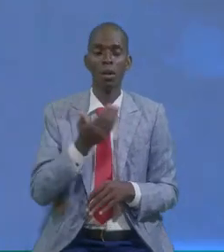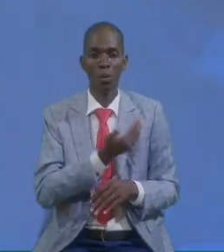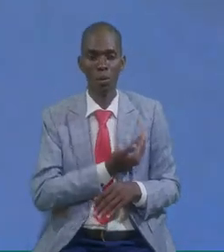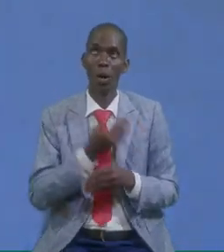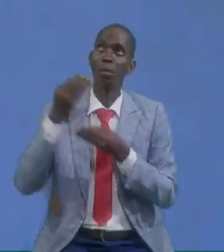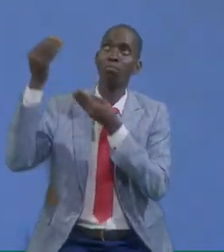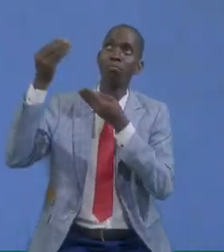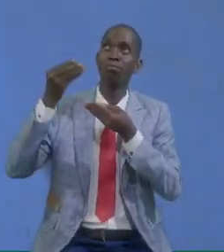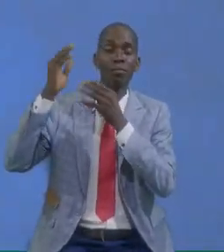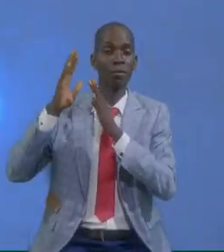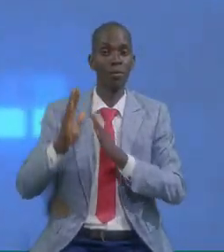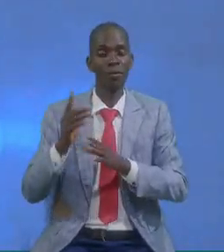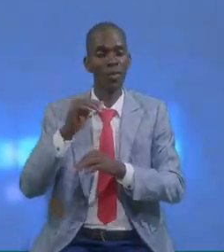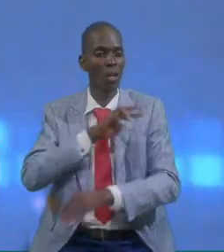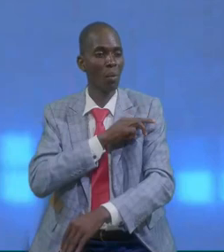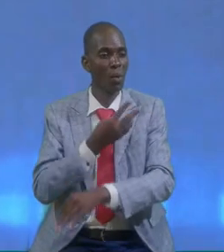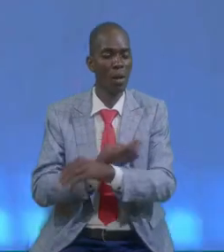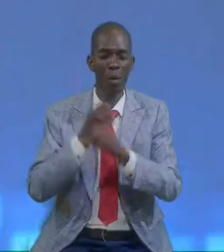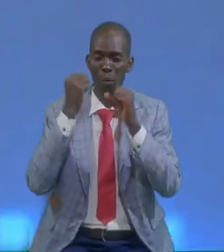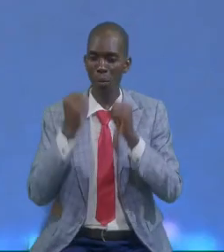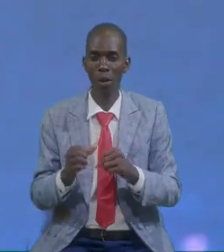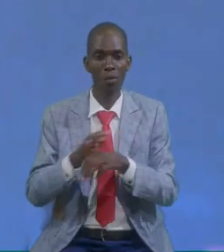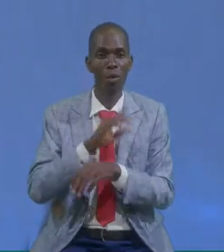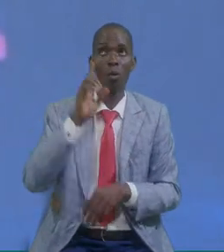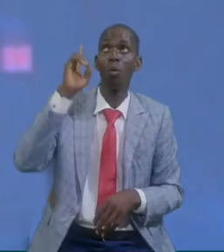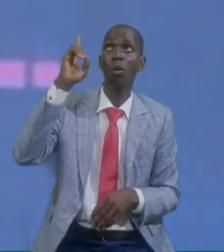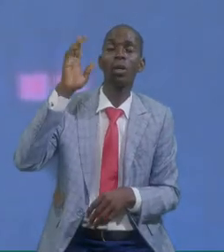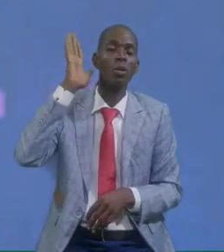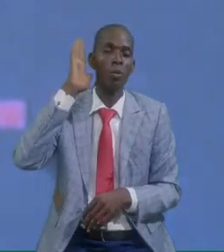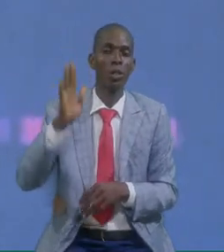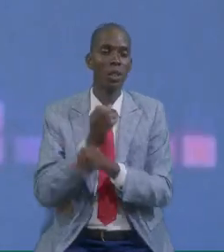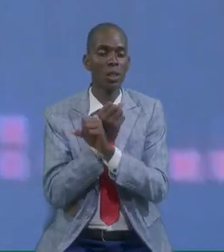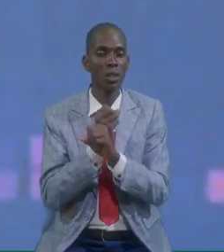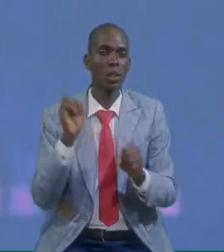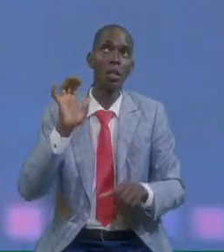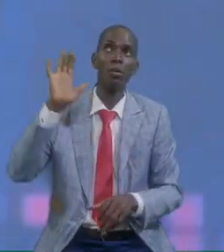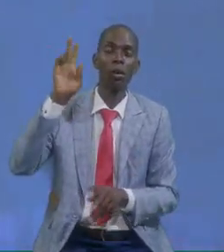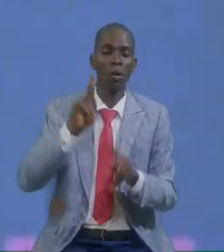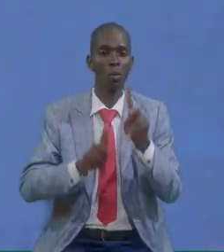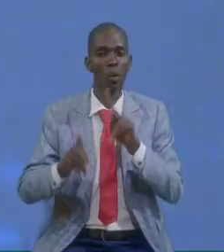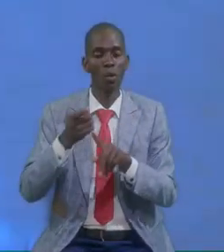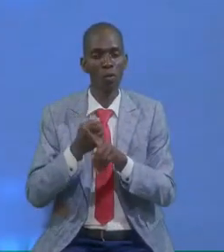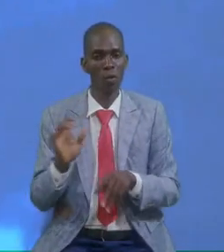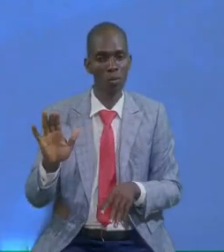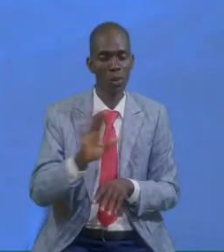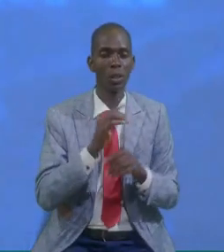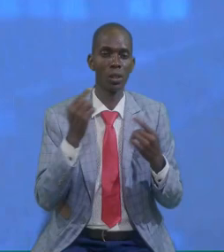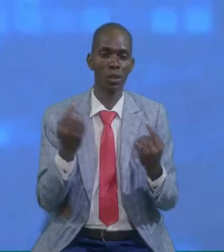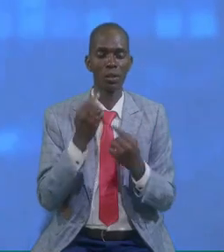mighty, powerful one, he shall save his people from their